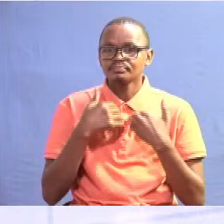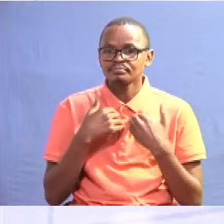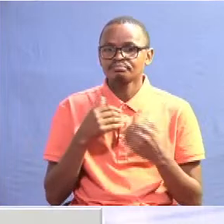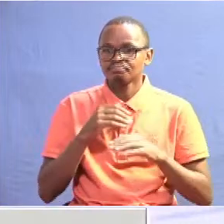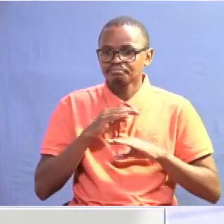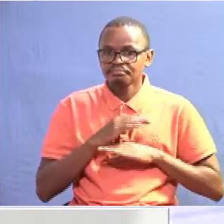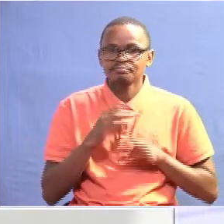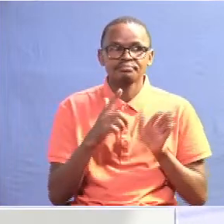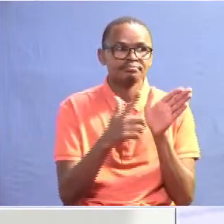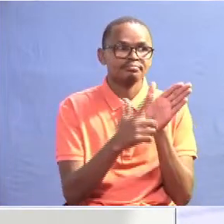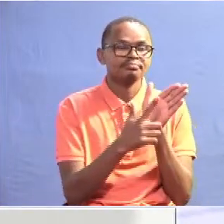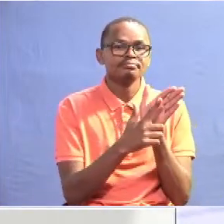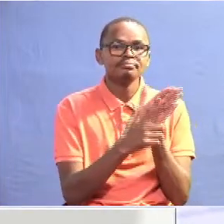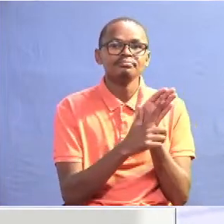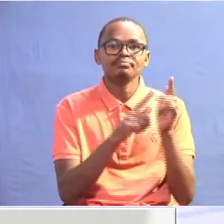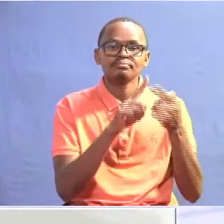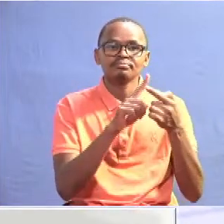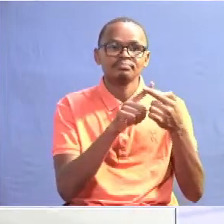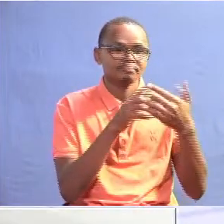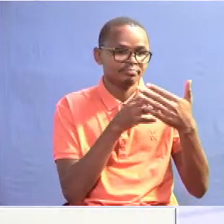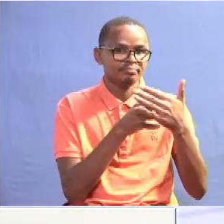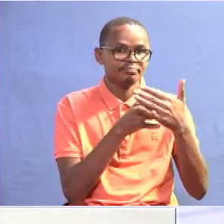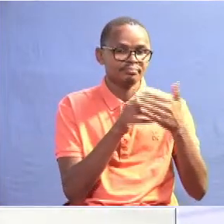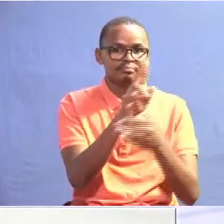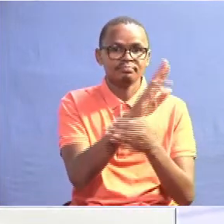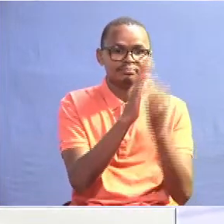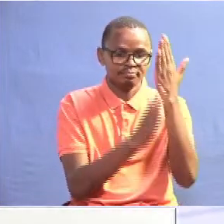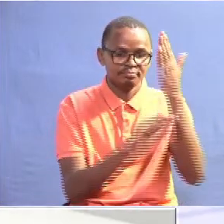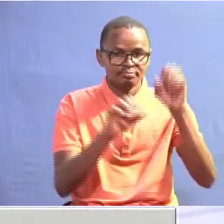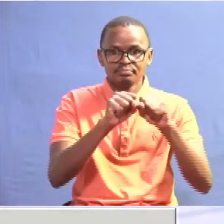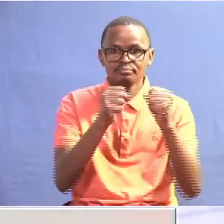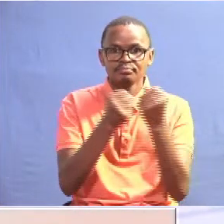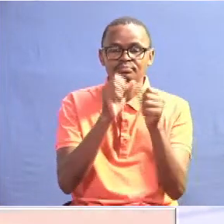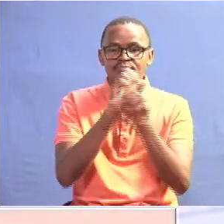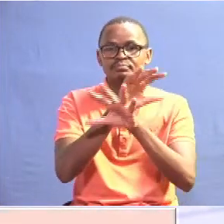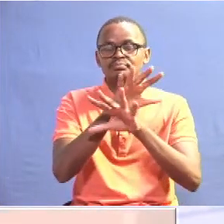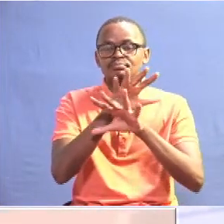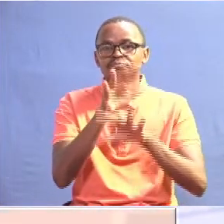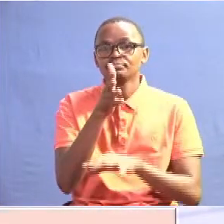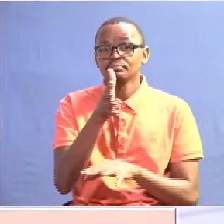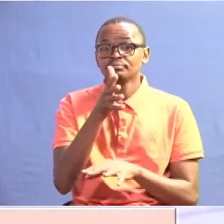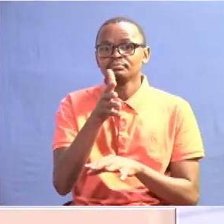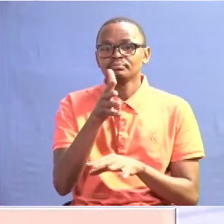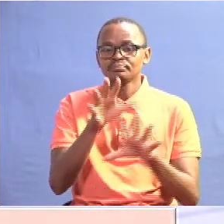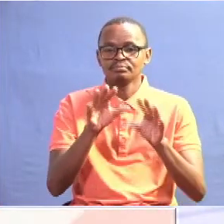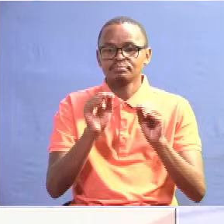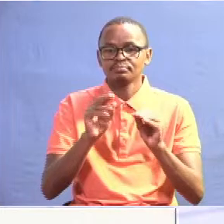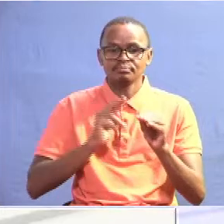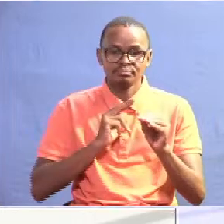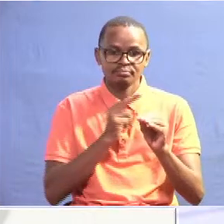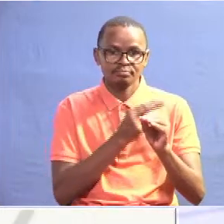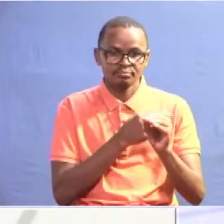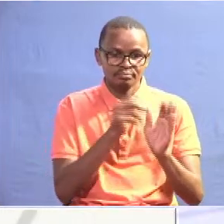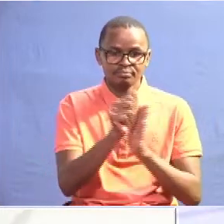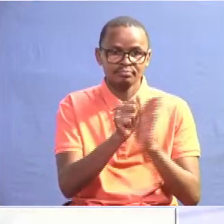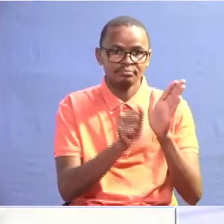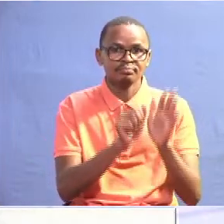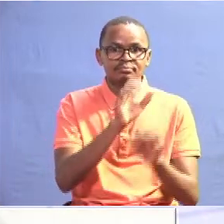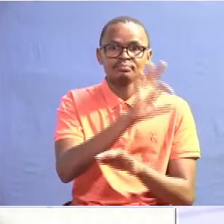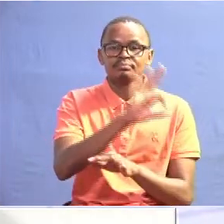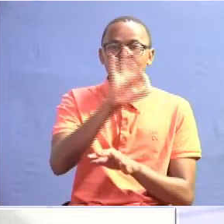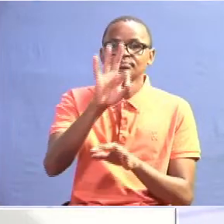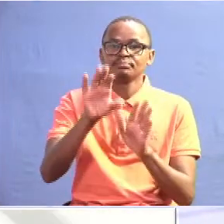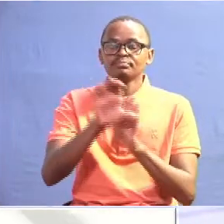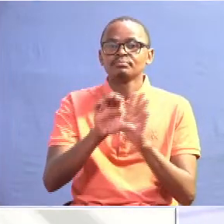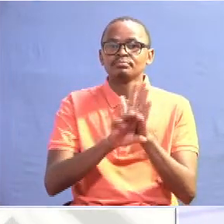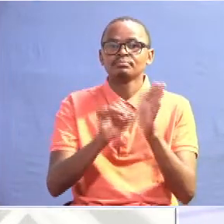enough laws to actually curb the misuse of social media? Well, this takes us to Article 33 of the